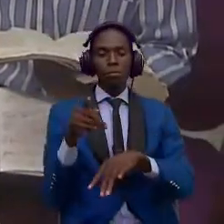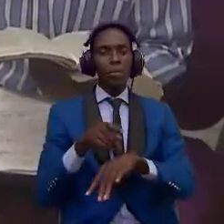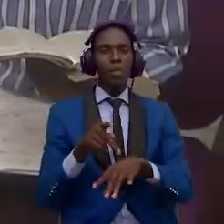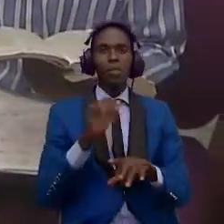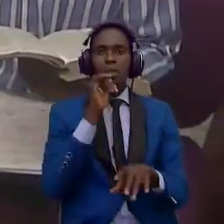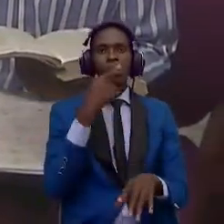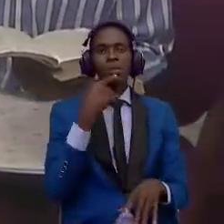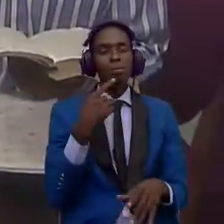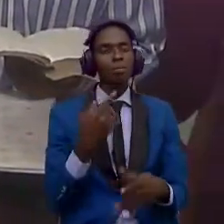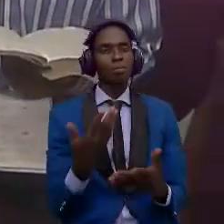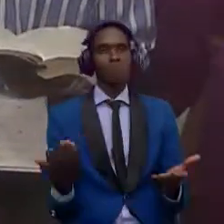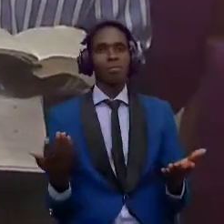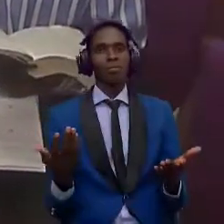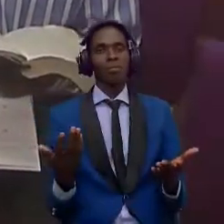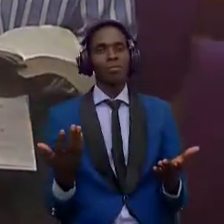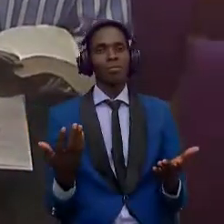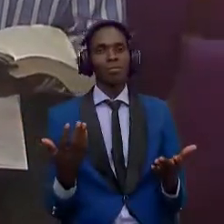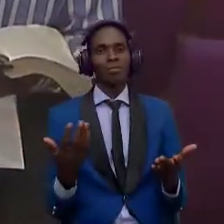say,